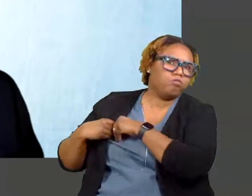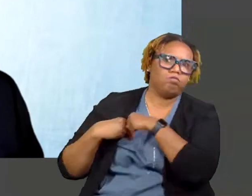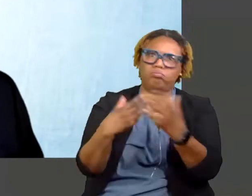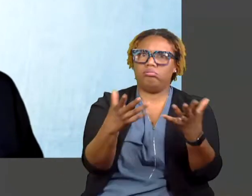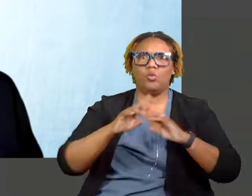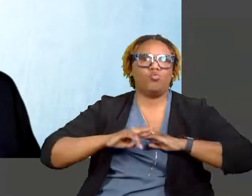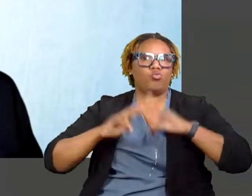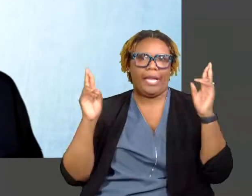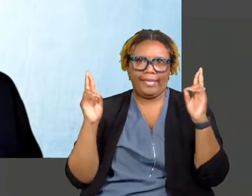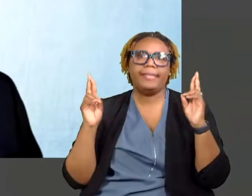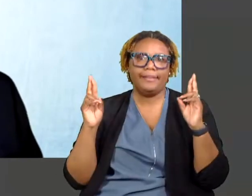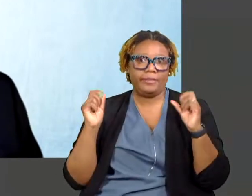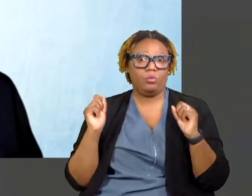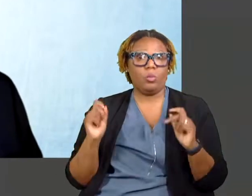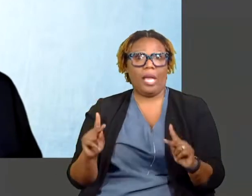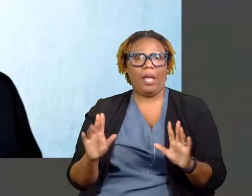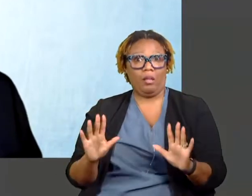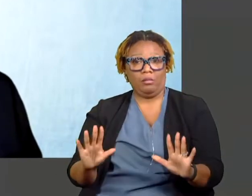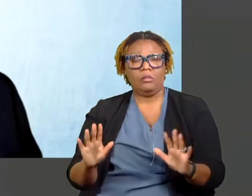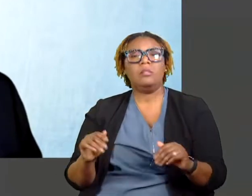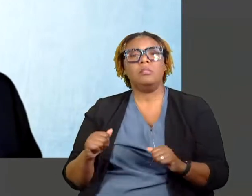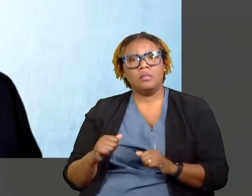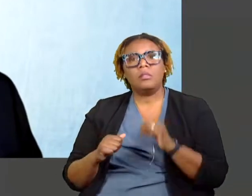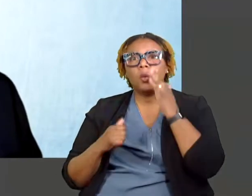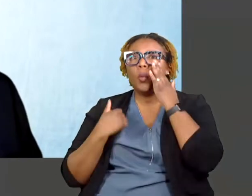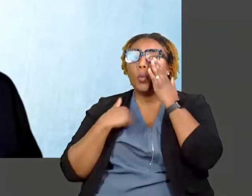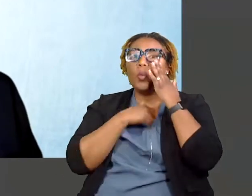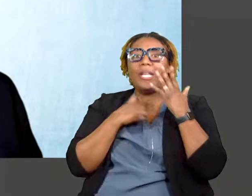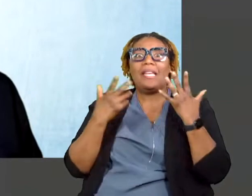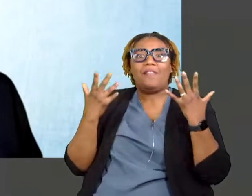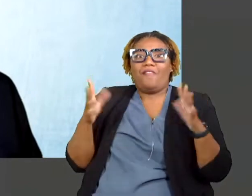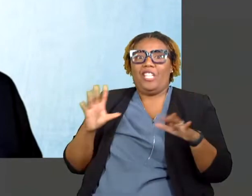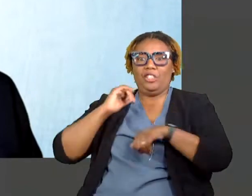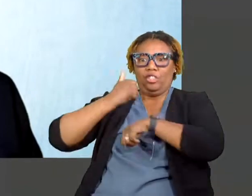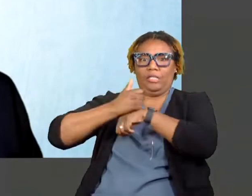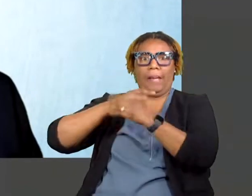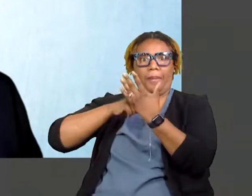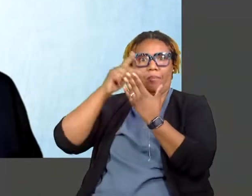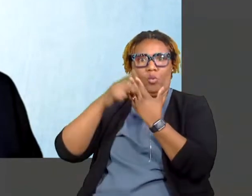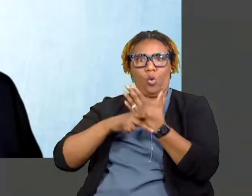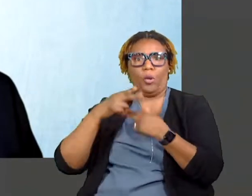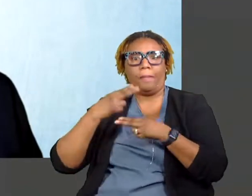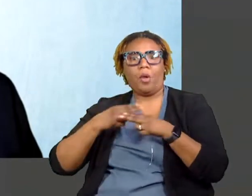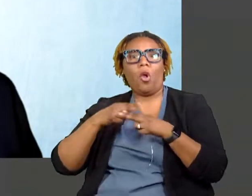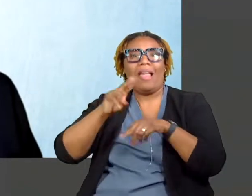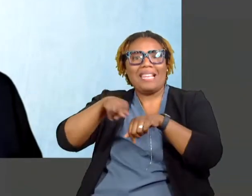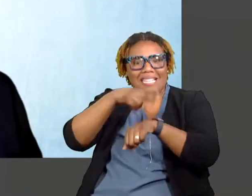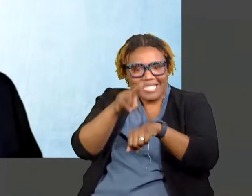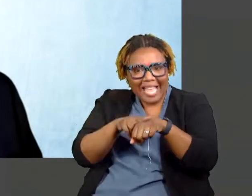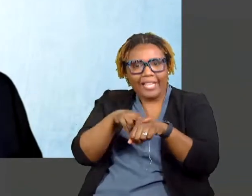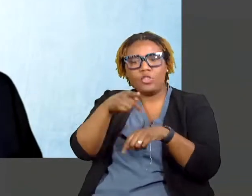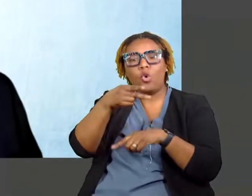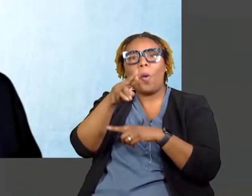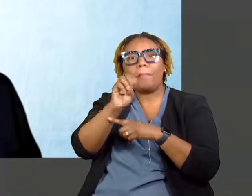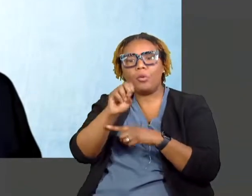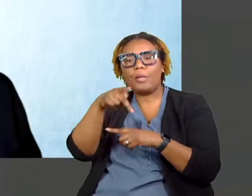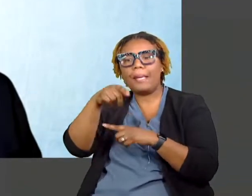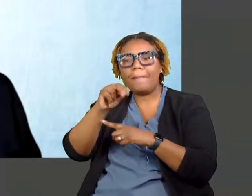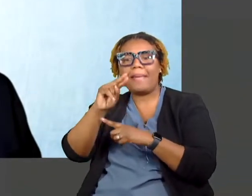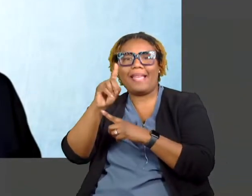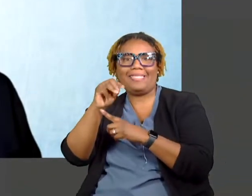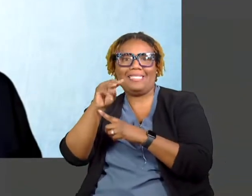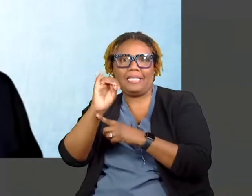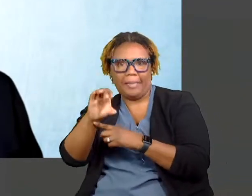that crouched and ready position, we manage a program called the National Pre-Pandemic Influenza Vaccine Trial